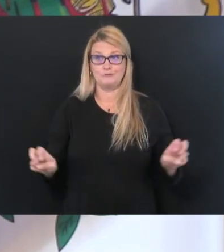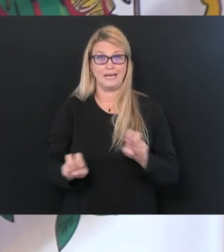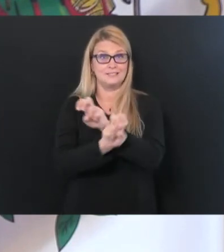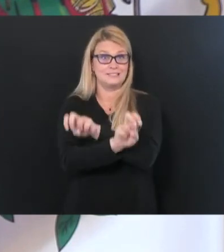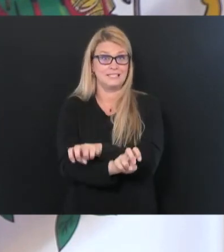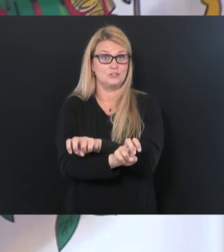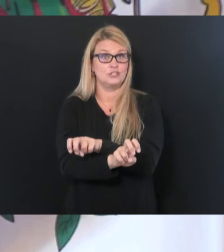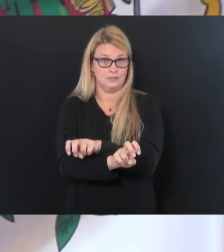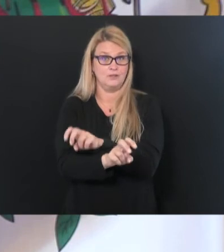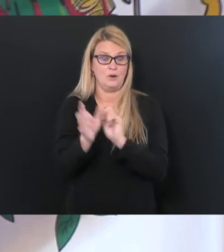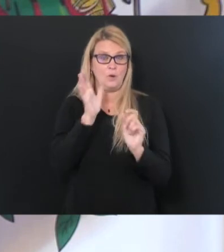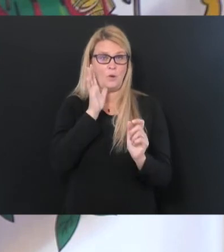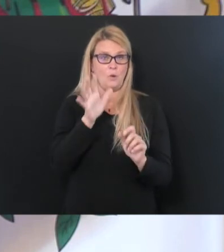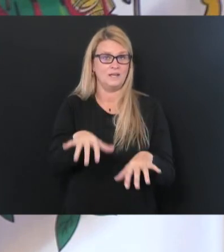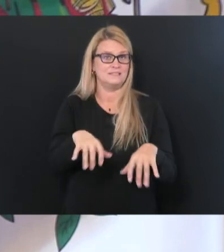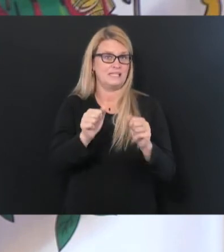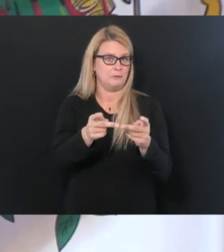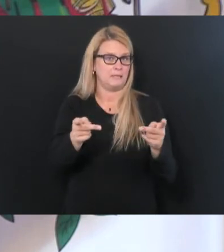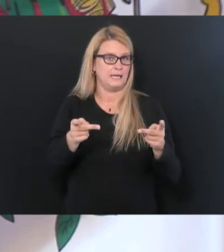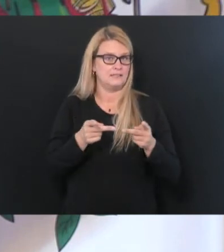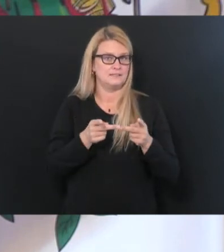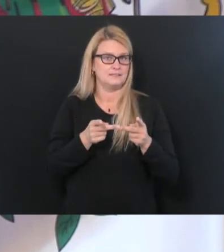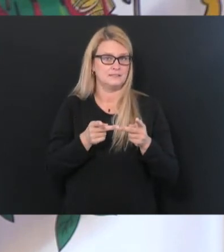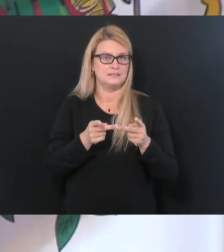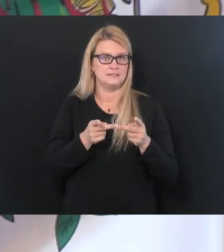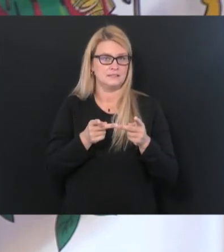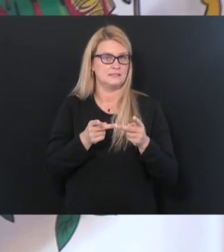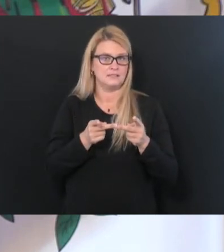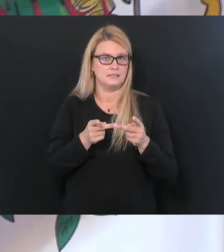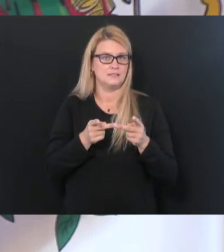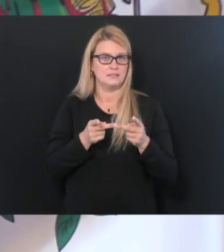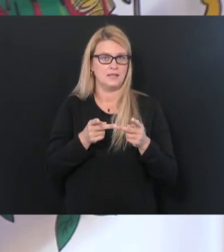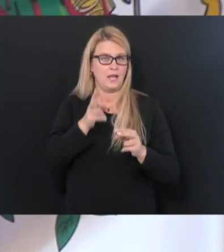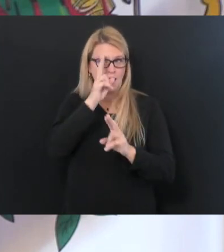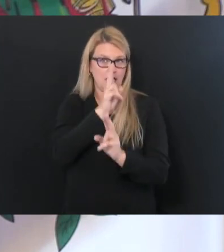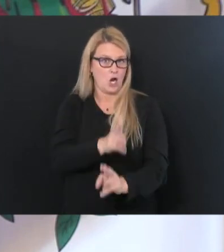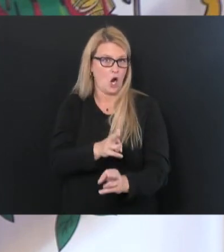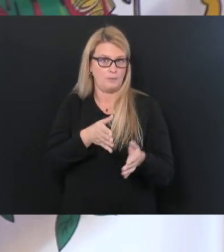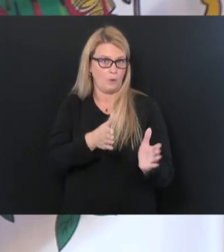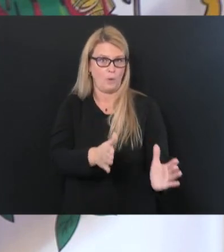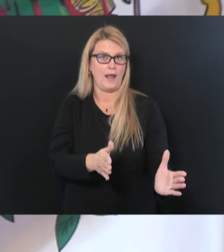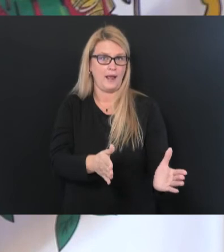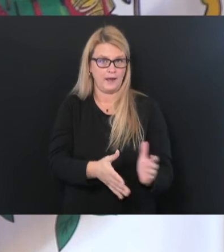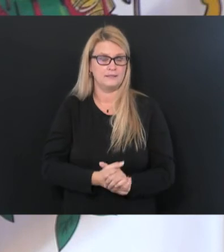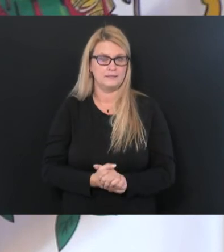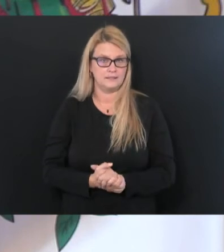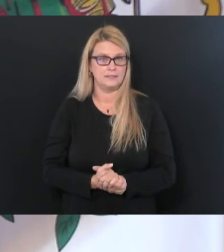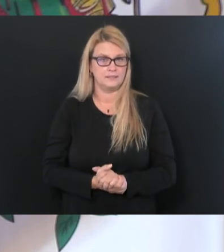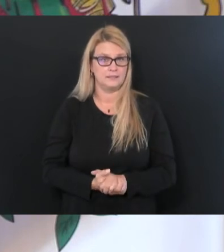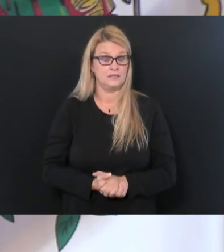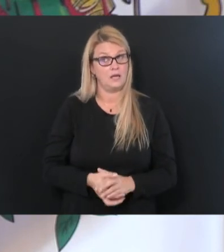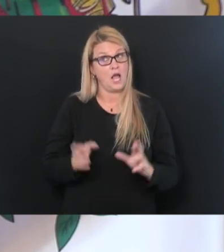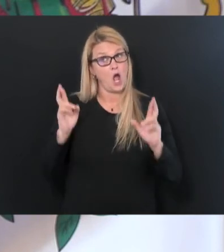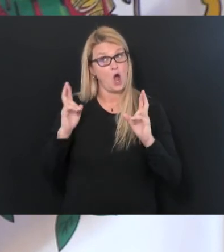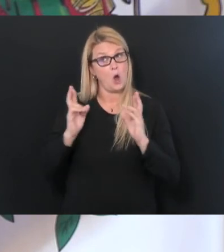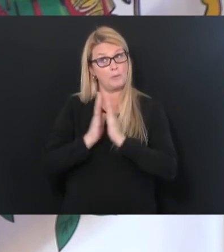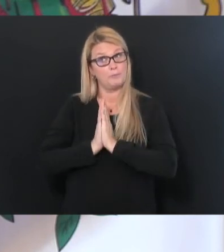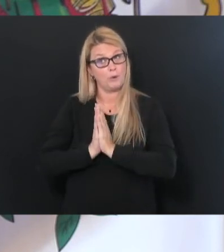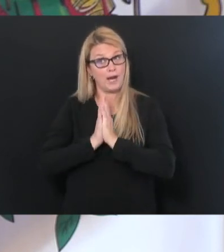President Biden, will take place, and it will take place in an honorable way. At least I hope and pray it will,